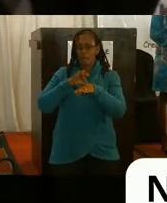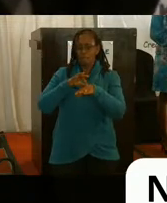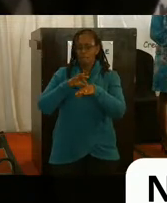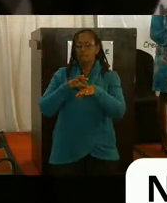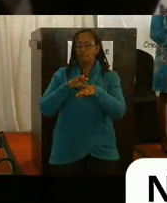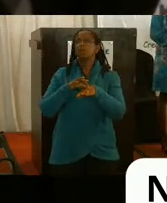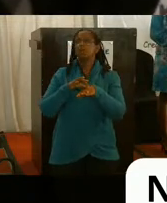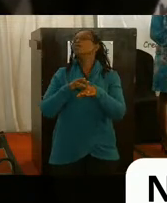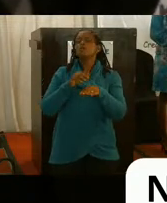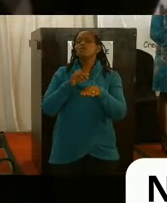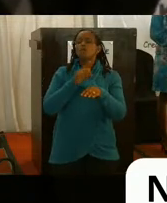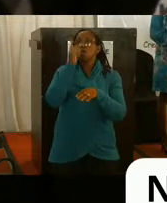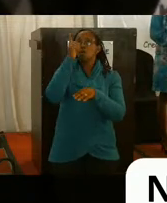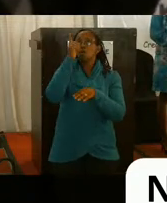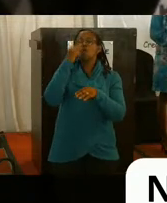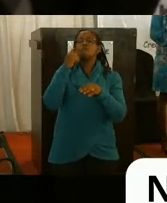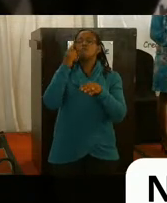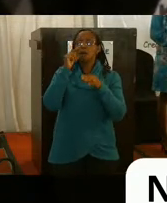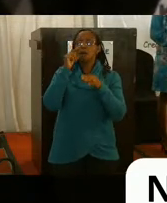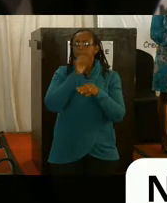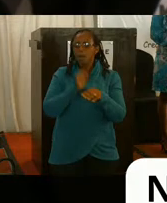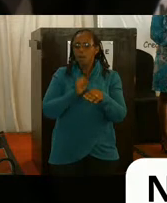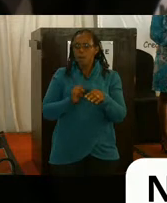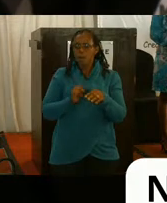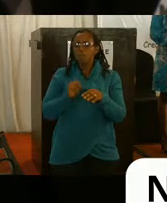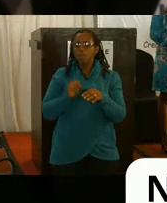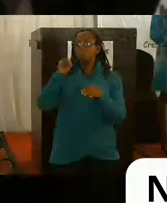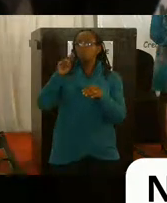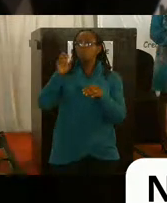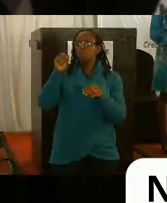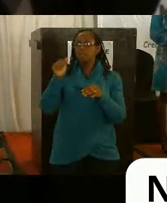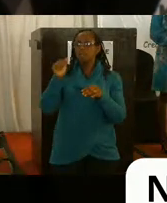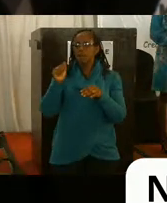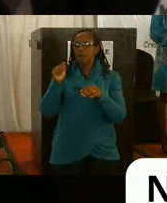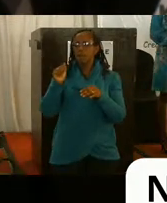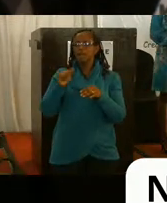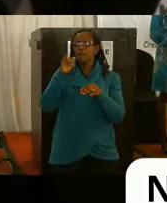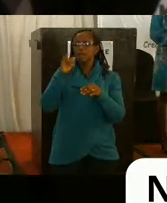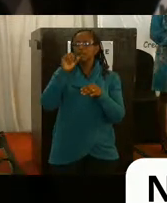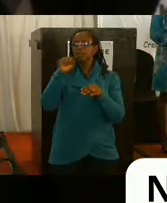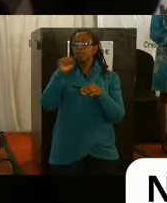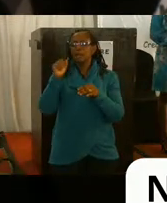Abraham Musa Isa Muhammad